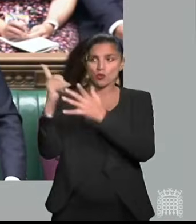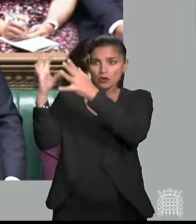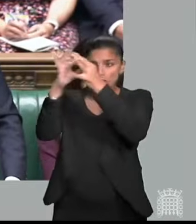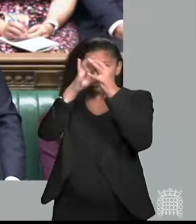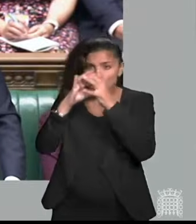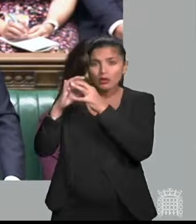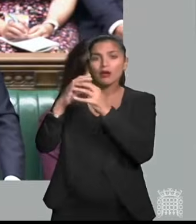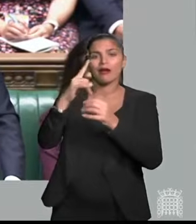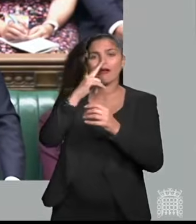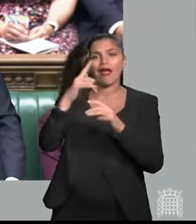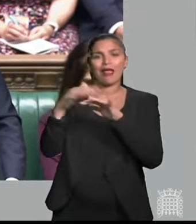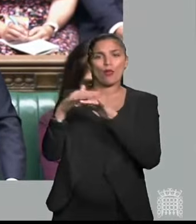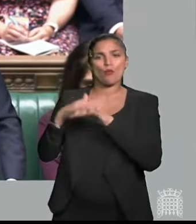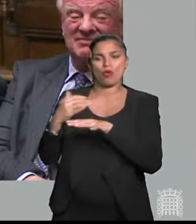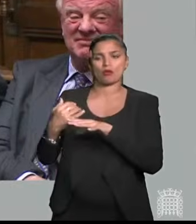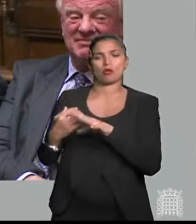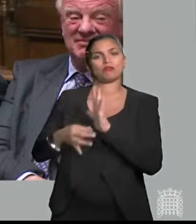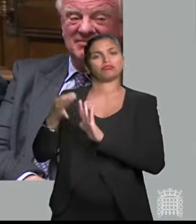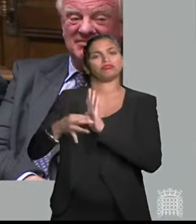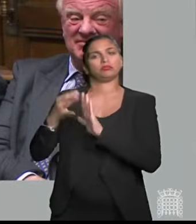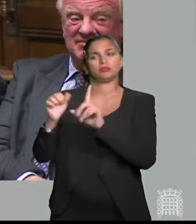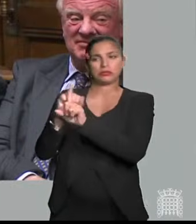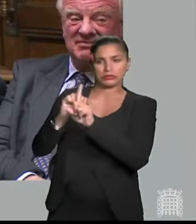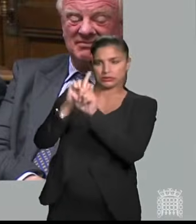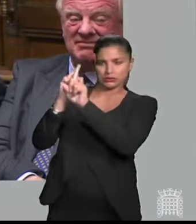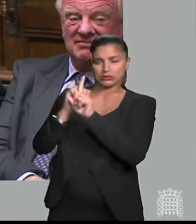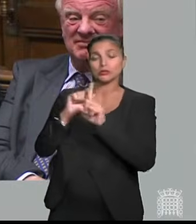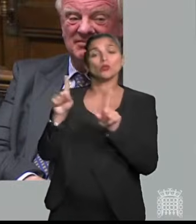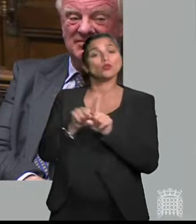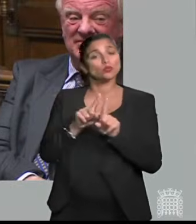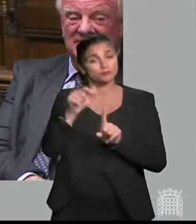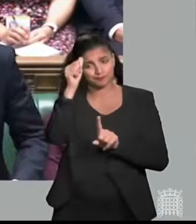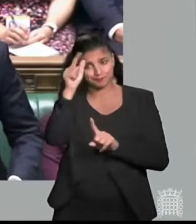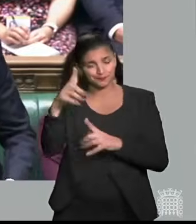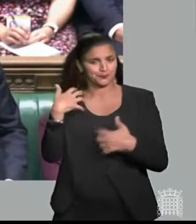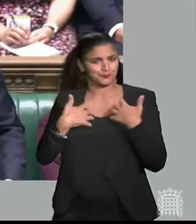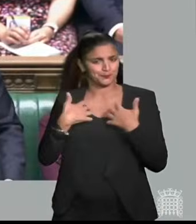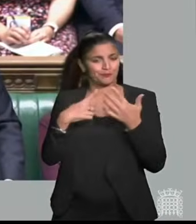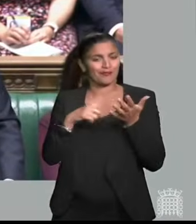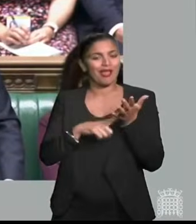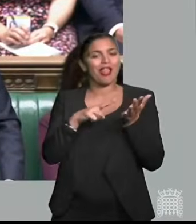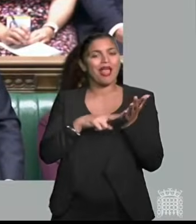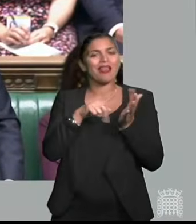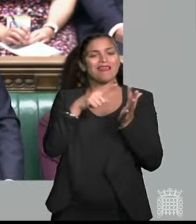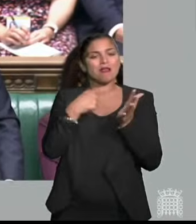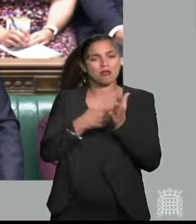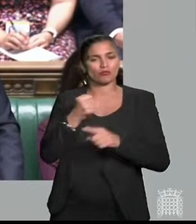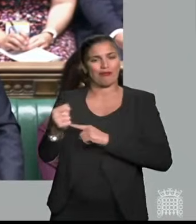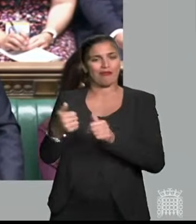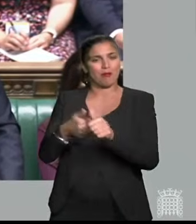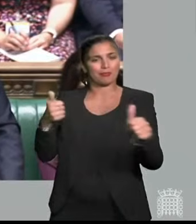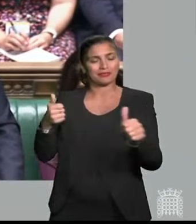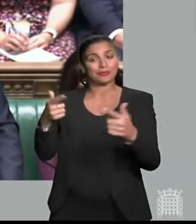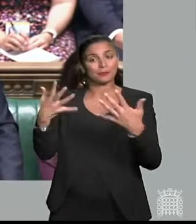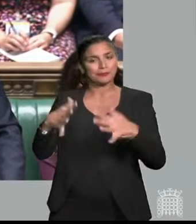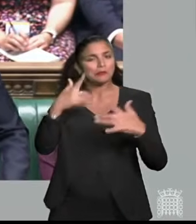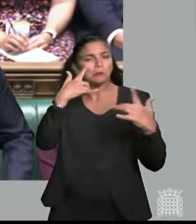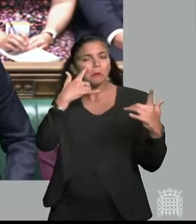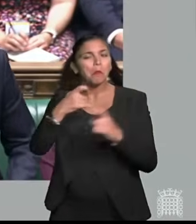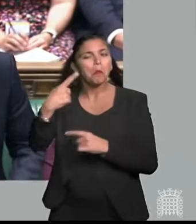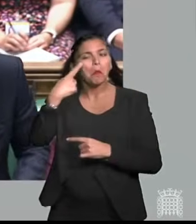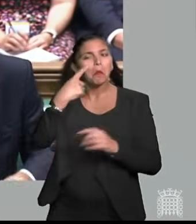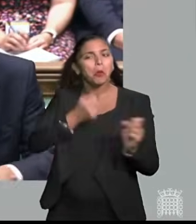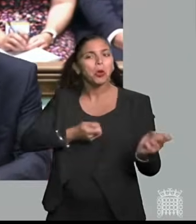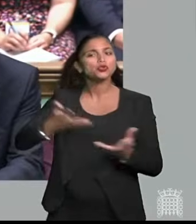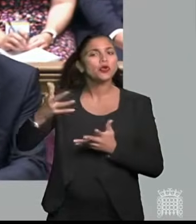that he mentioned. But I know he will also have been delighted to see LNER run a test service to Cleethorpes earlier this year, and I